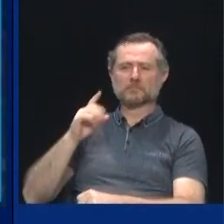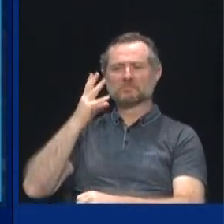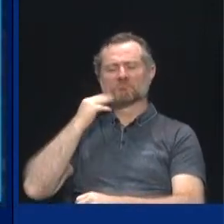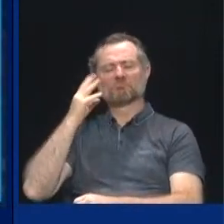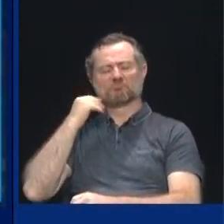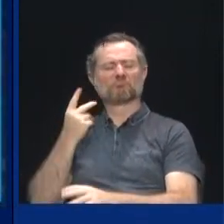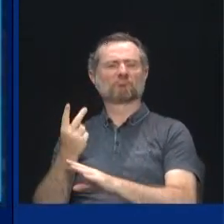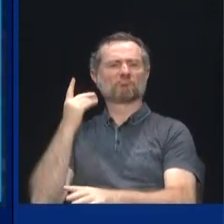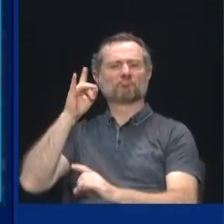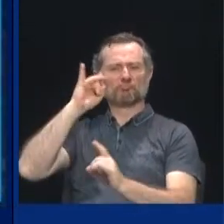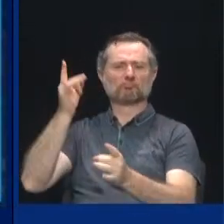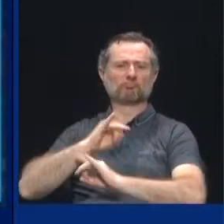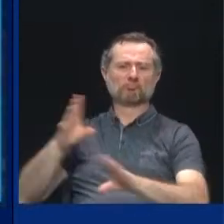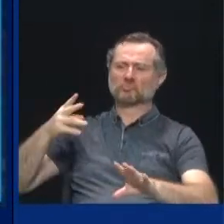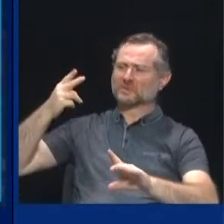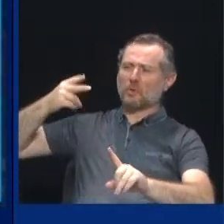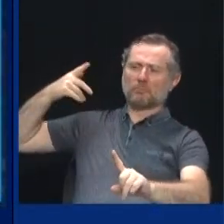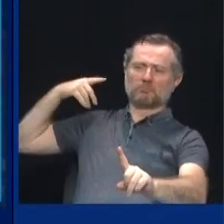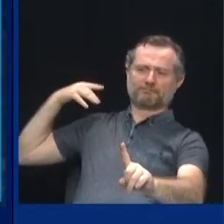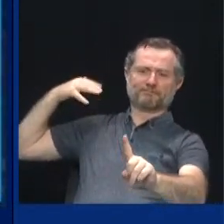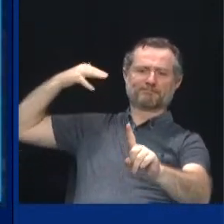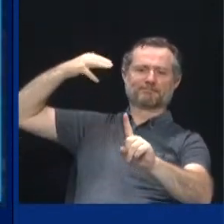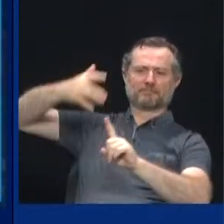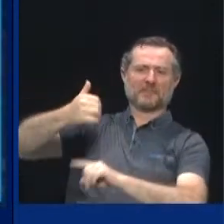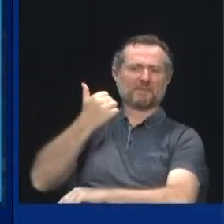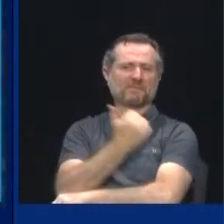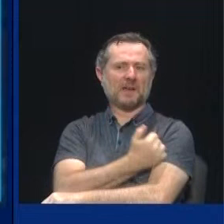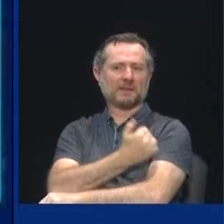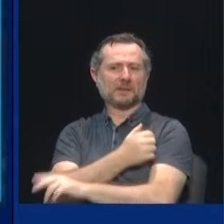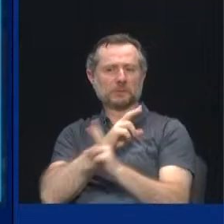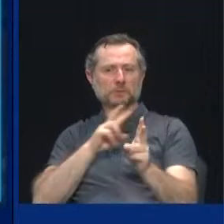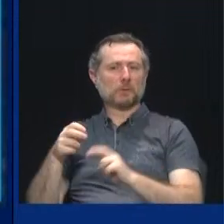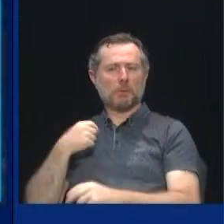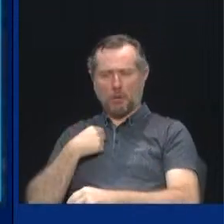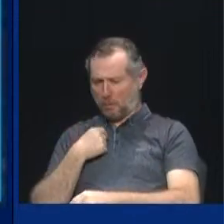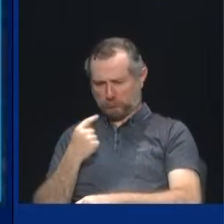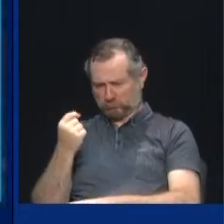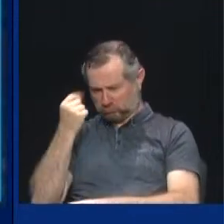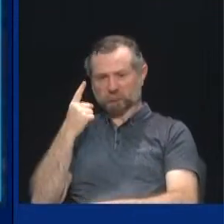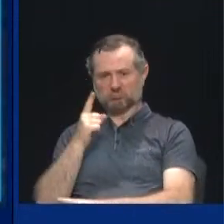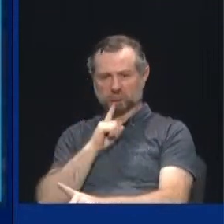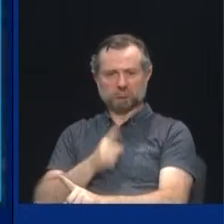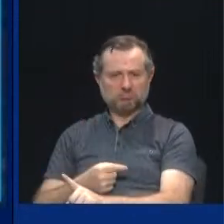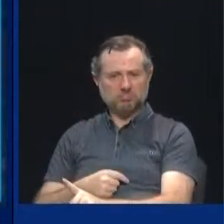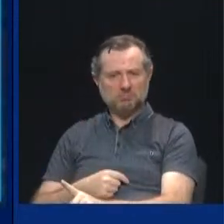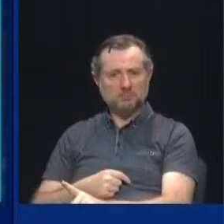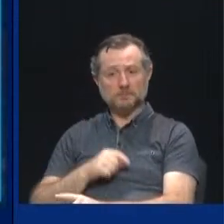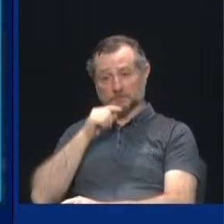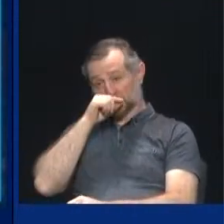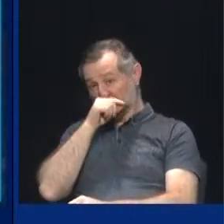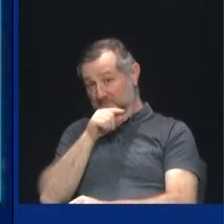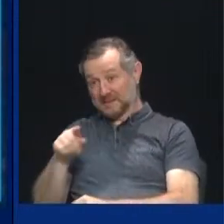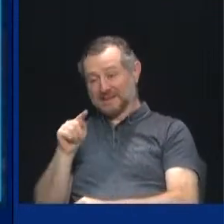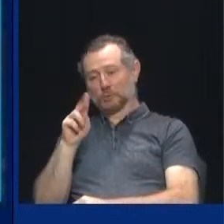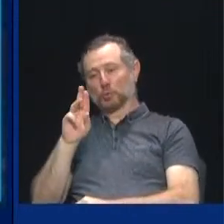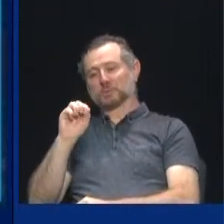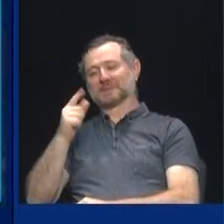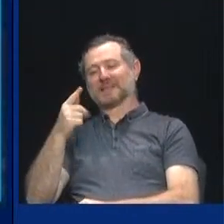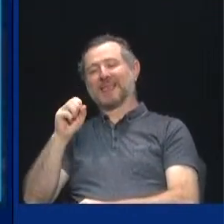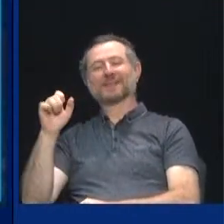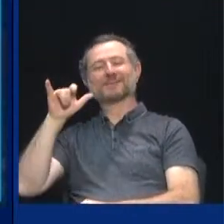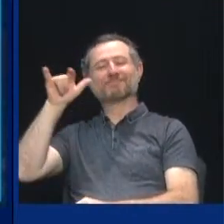historic experiences with vaccines. It is true. Tuskegee experiment, it is